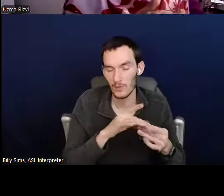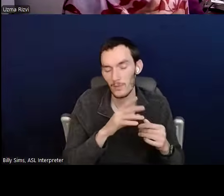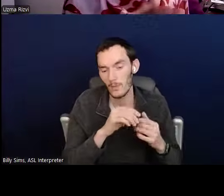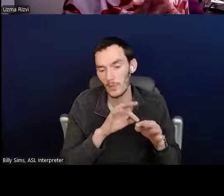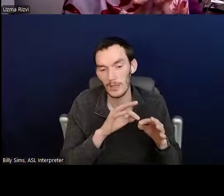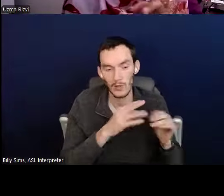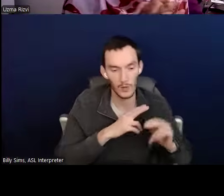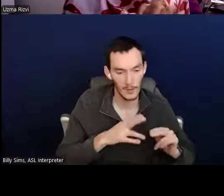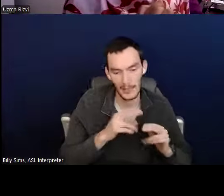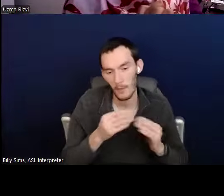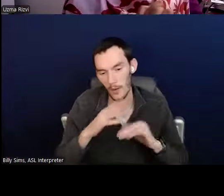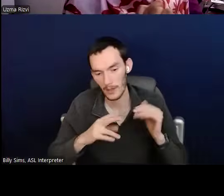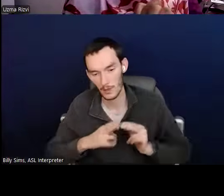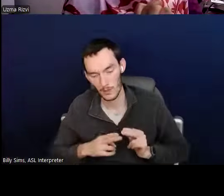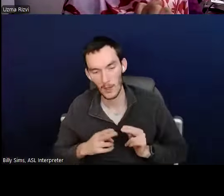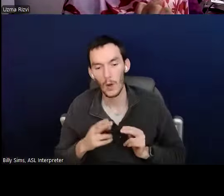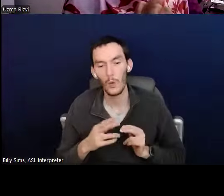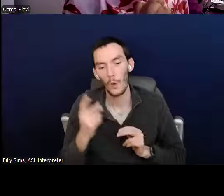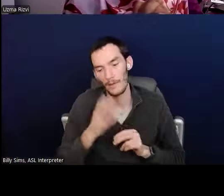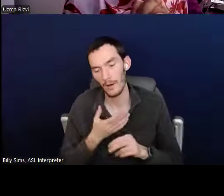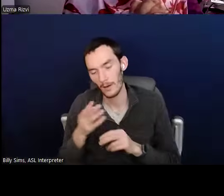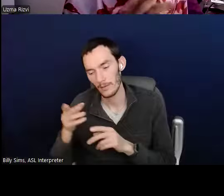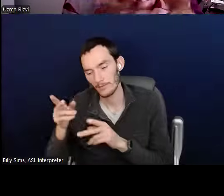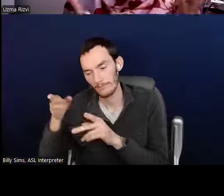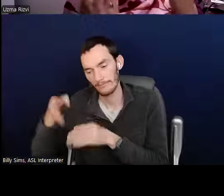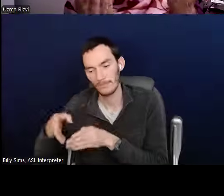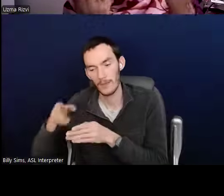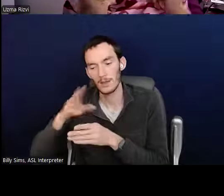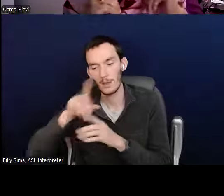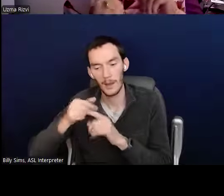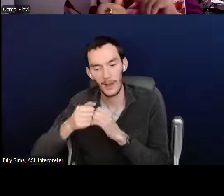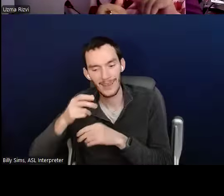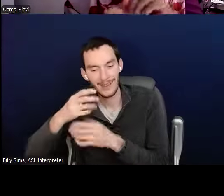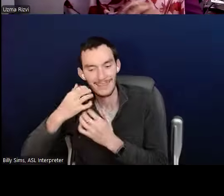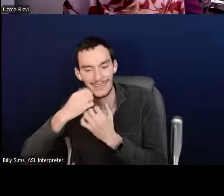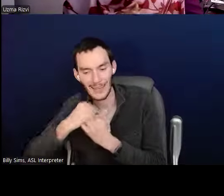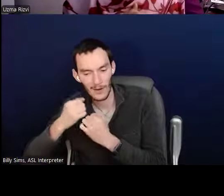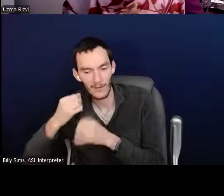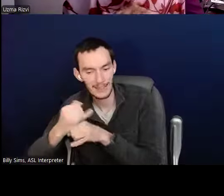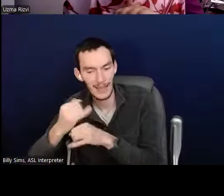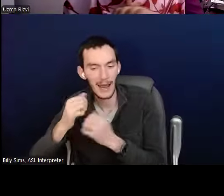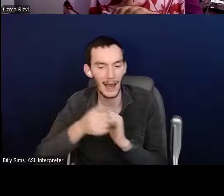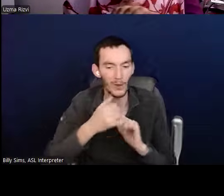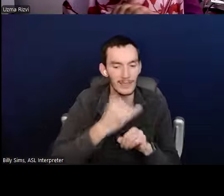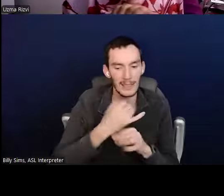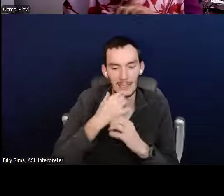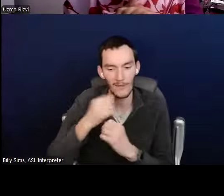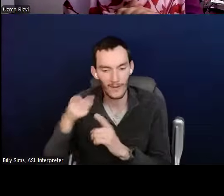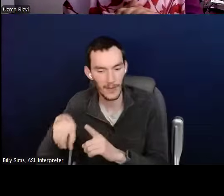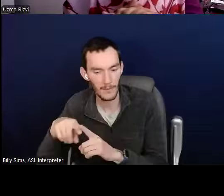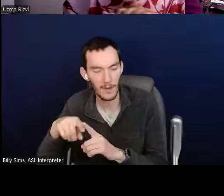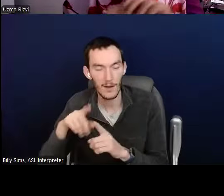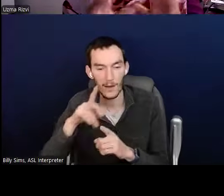of our interlocutors framed this relationship by explaining how they took care of the site and how the site took care of them. He said this as a gesture towards the employment